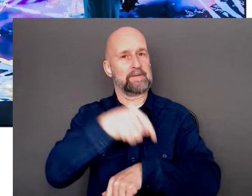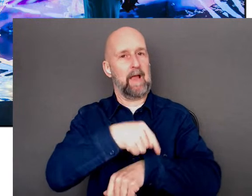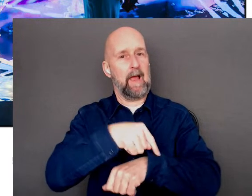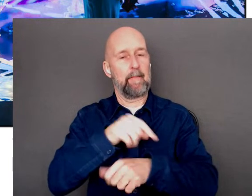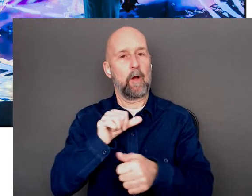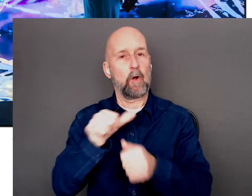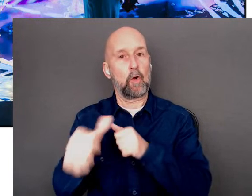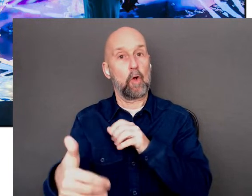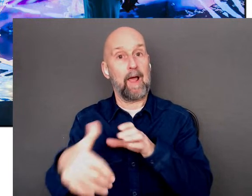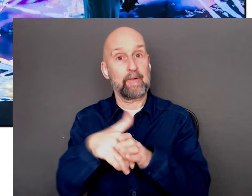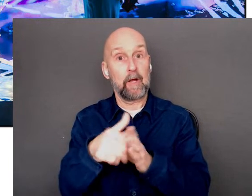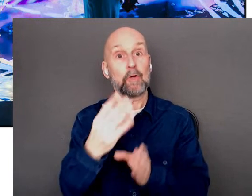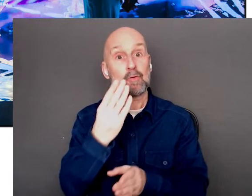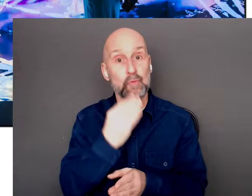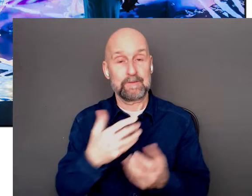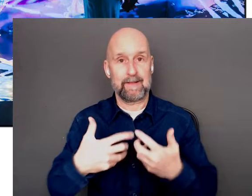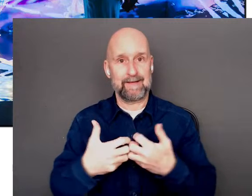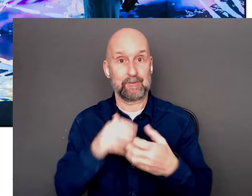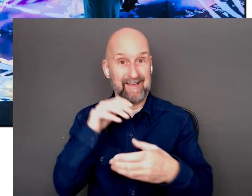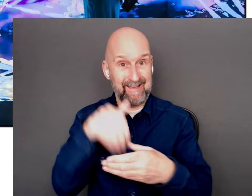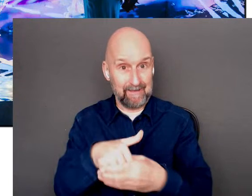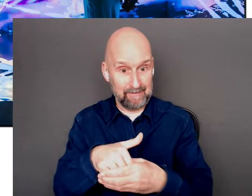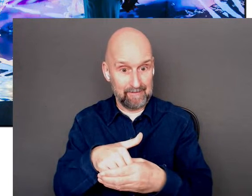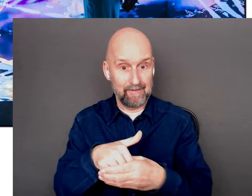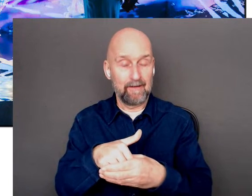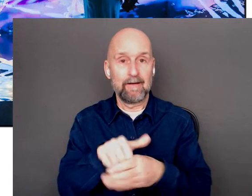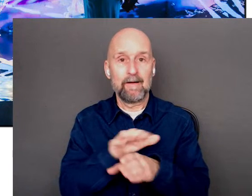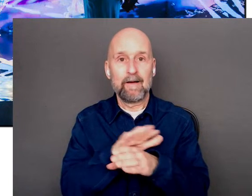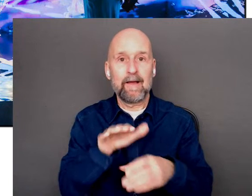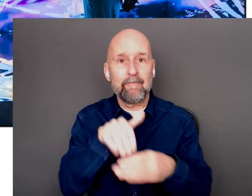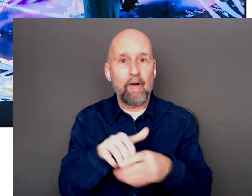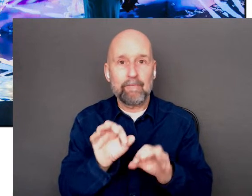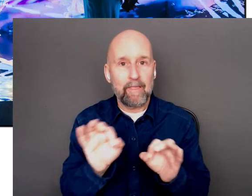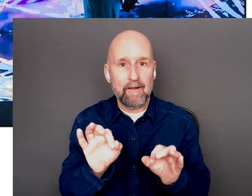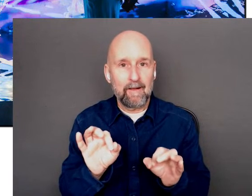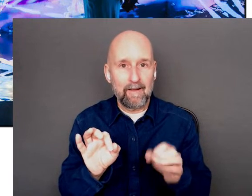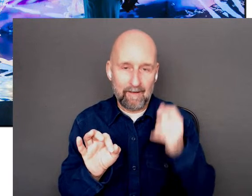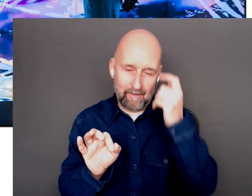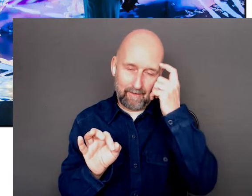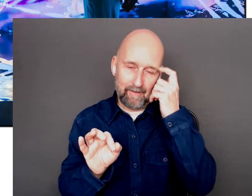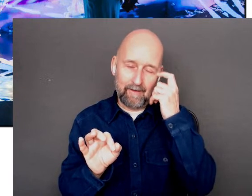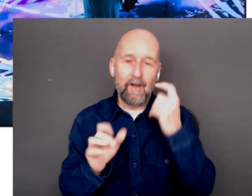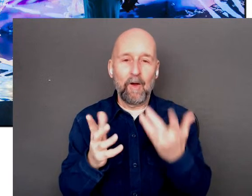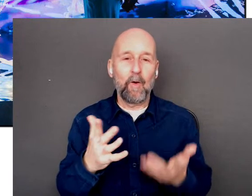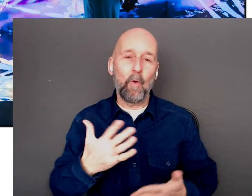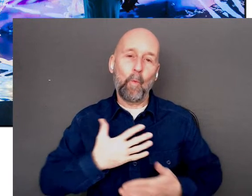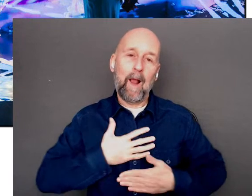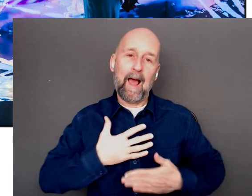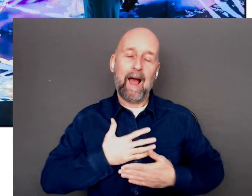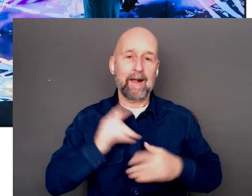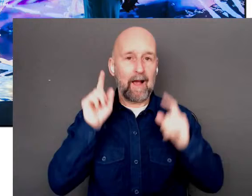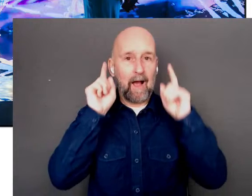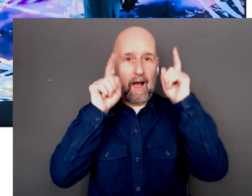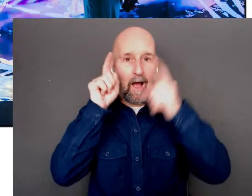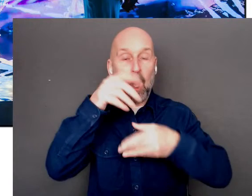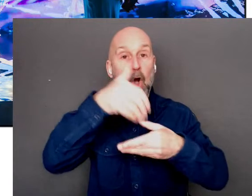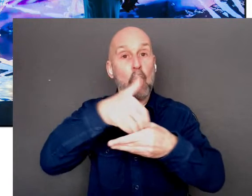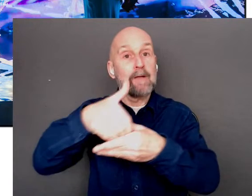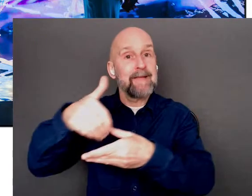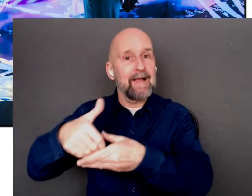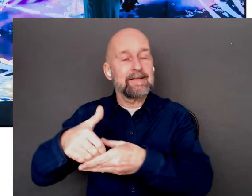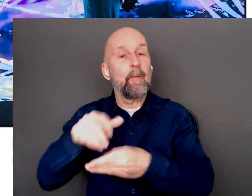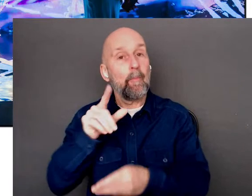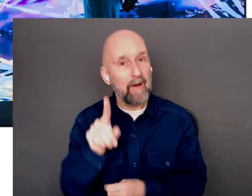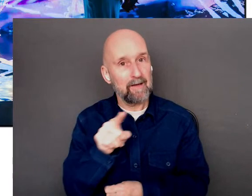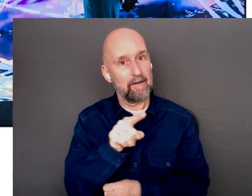one of our technology without us being involved. So of course we really like to come up with the content and everything, but once in a